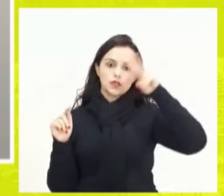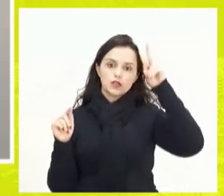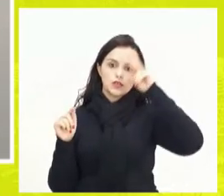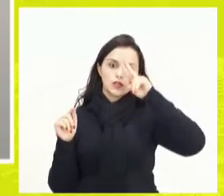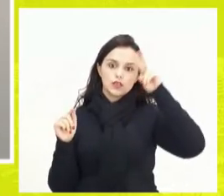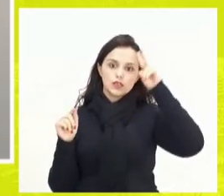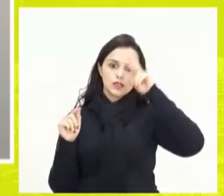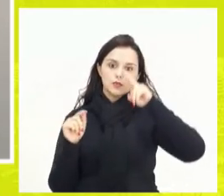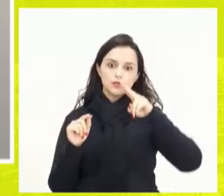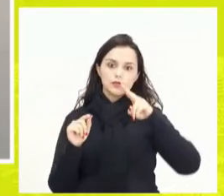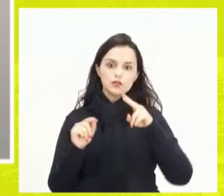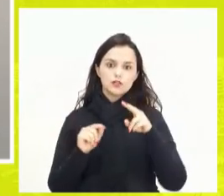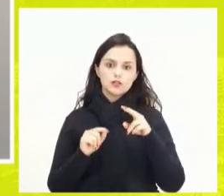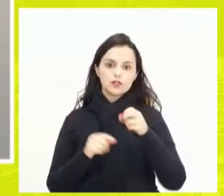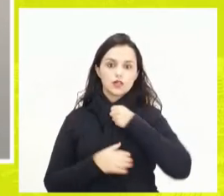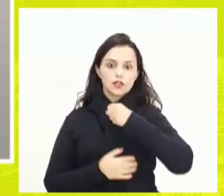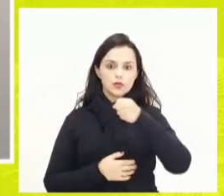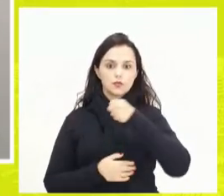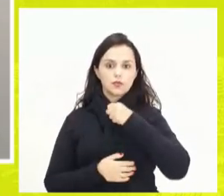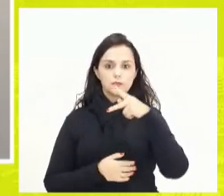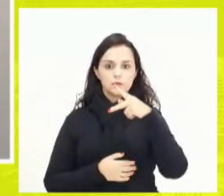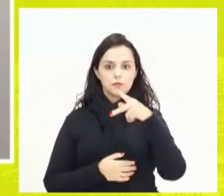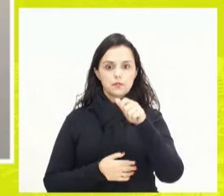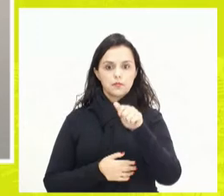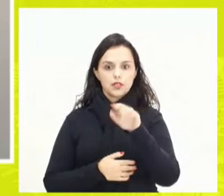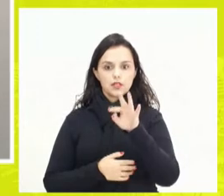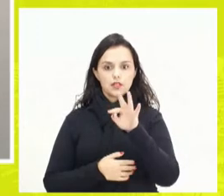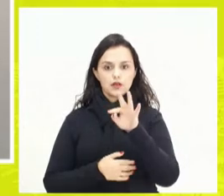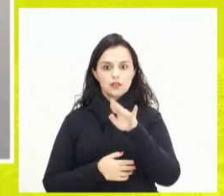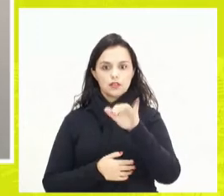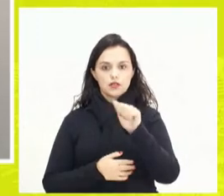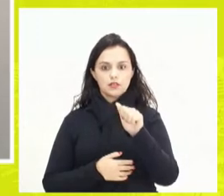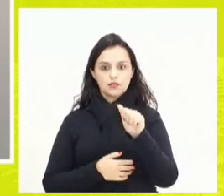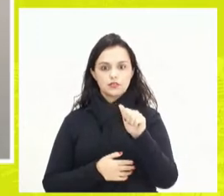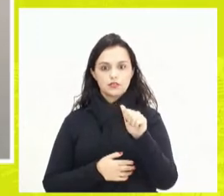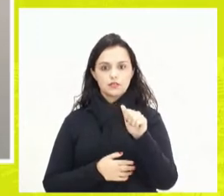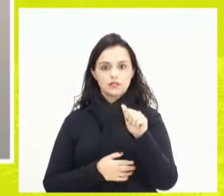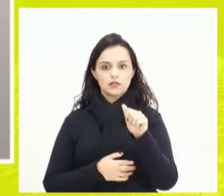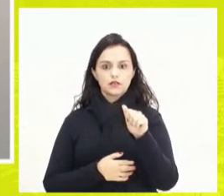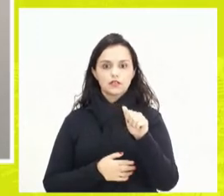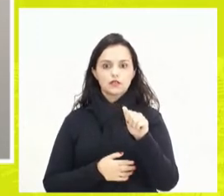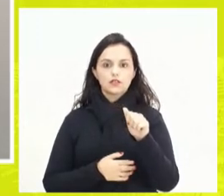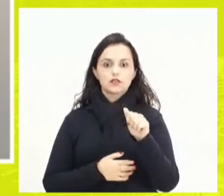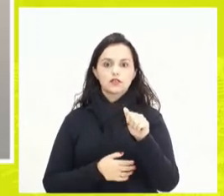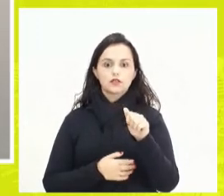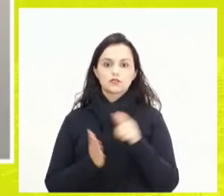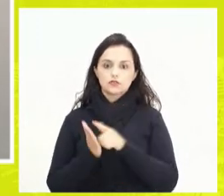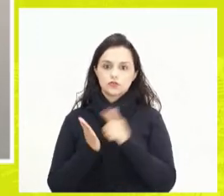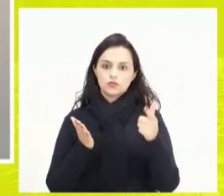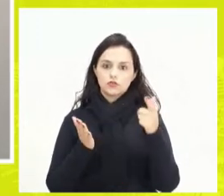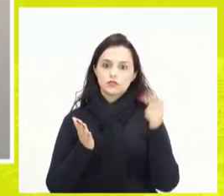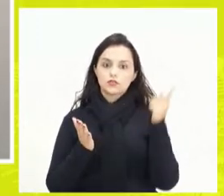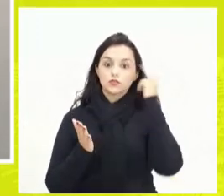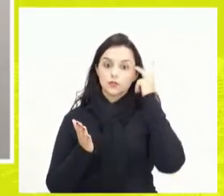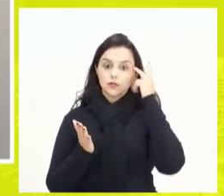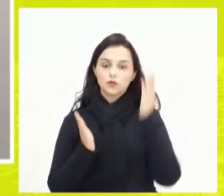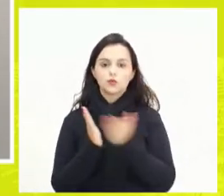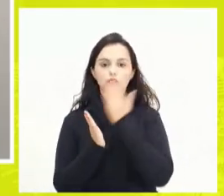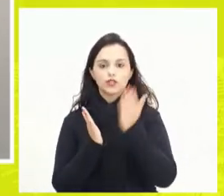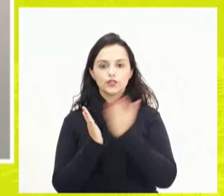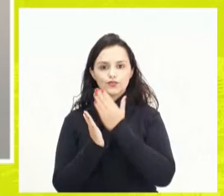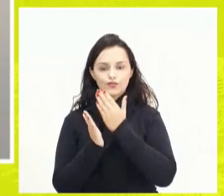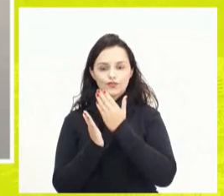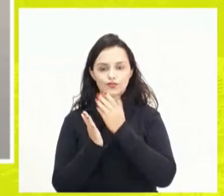remember the book making of the written by patricia ello grade reporter and friend from philadelphia starts